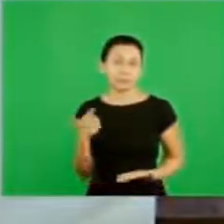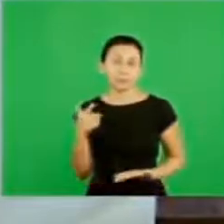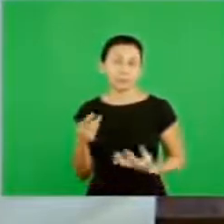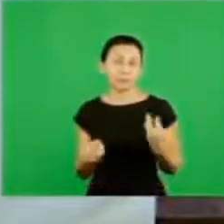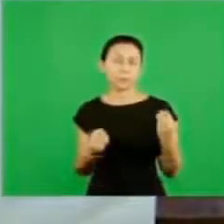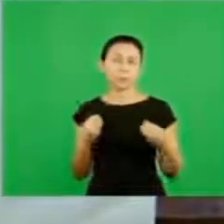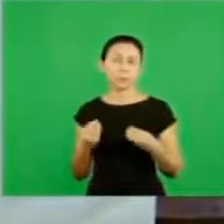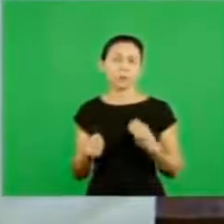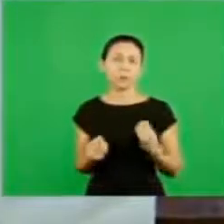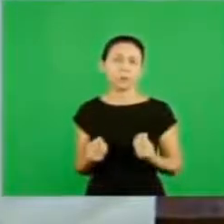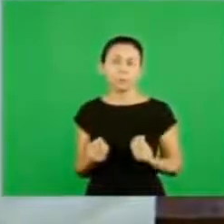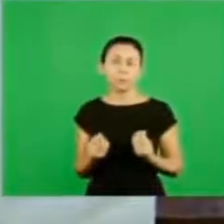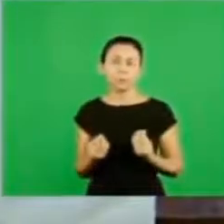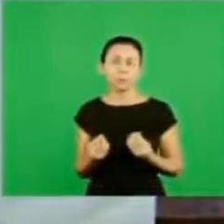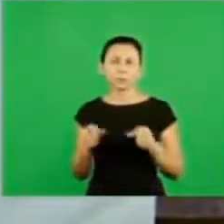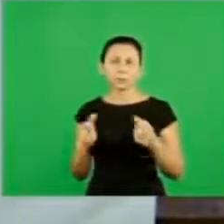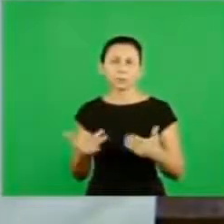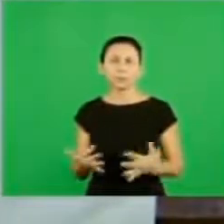no explanation.